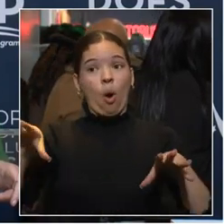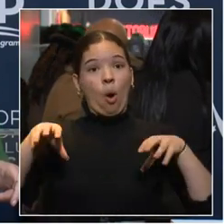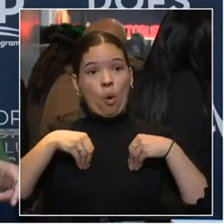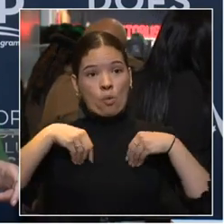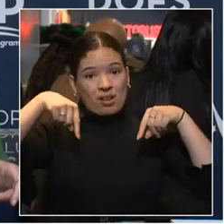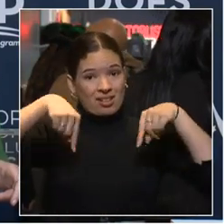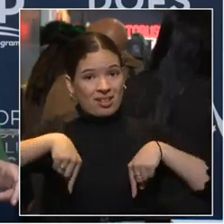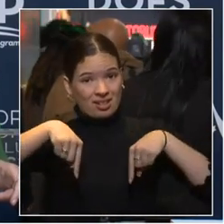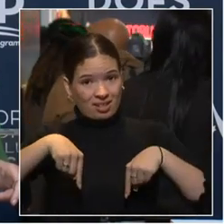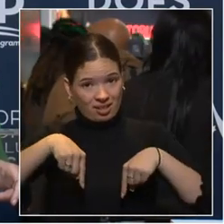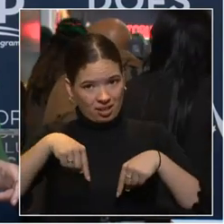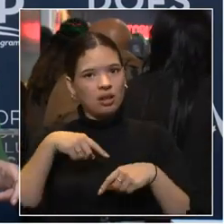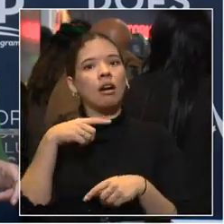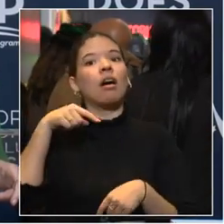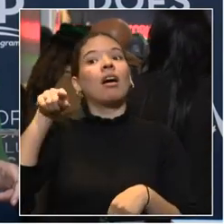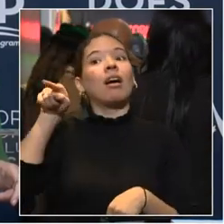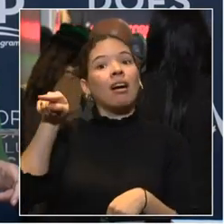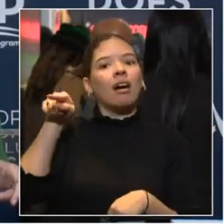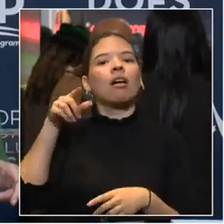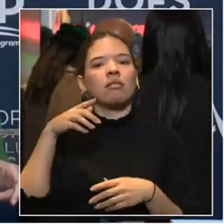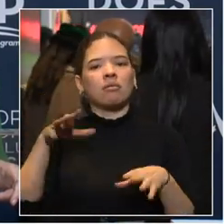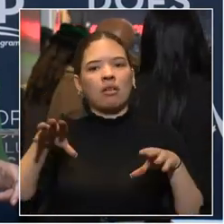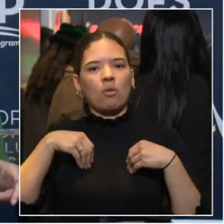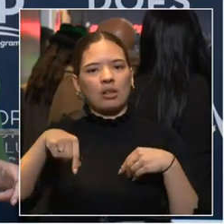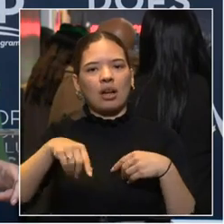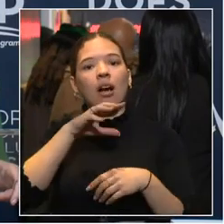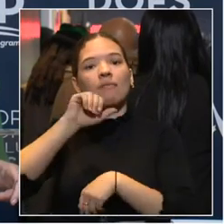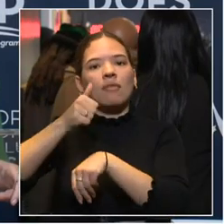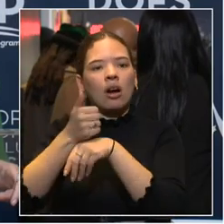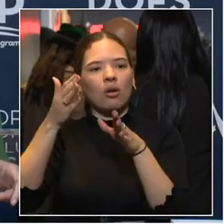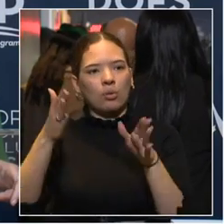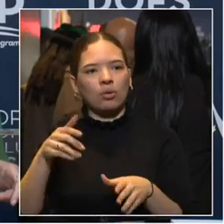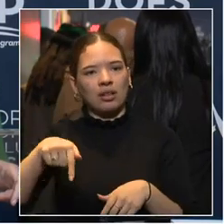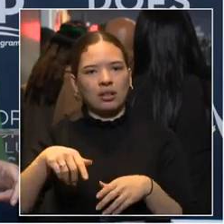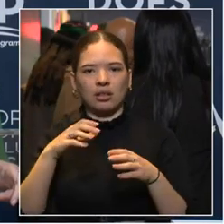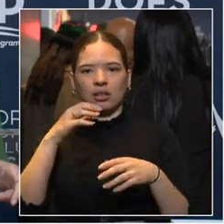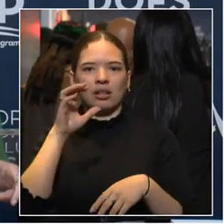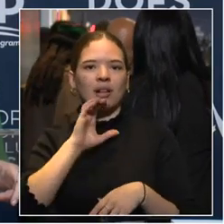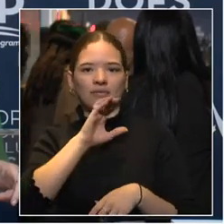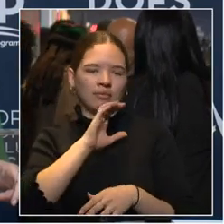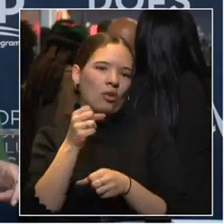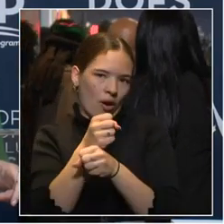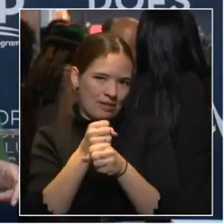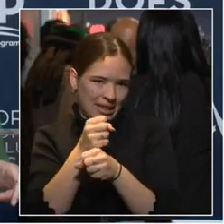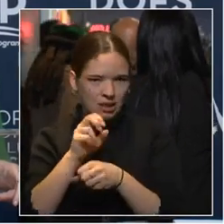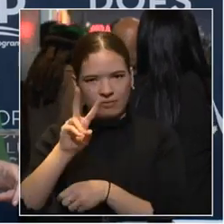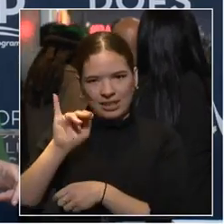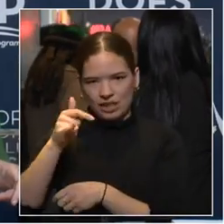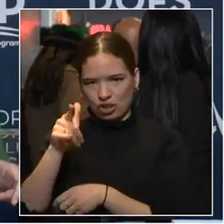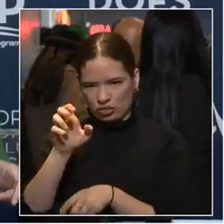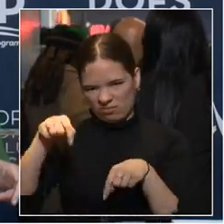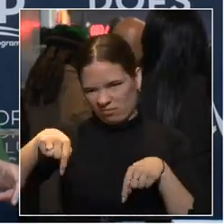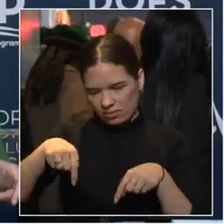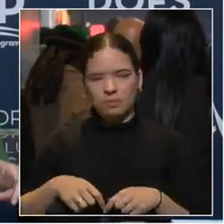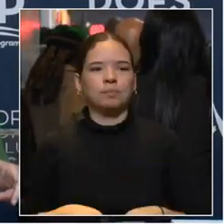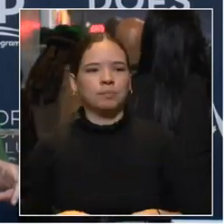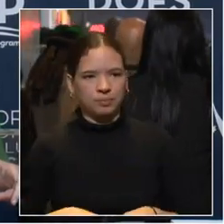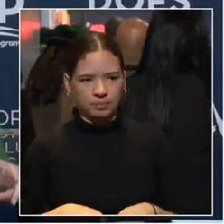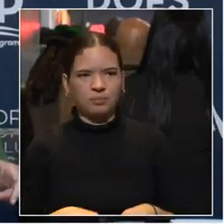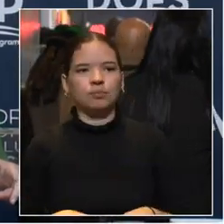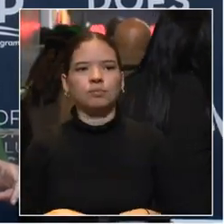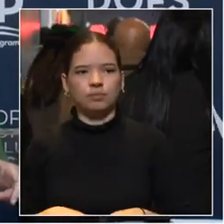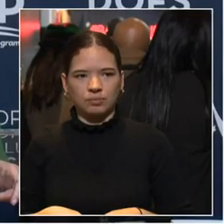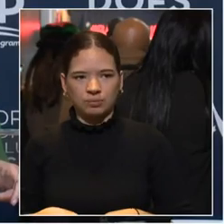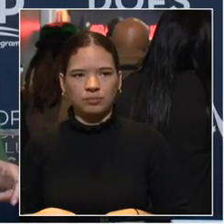going to participate in an interview with our very own mayor, Mayor Muriel Bowser, to talk about the importance of the